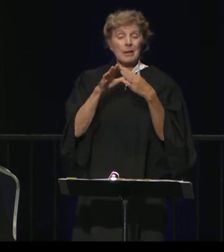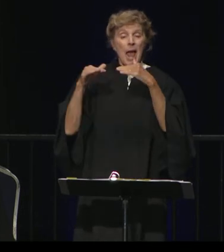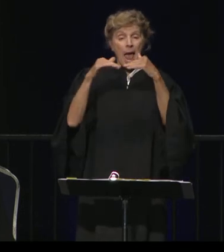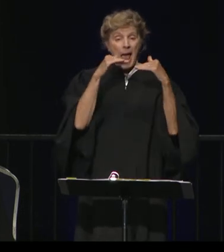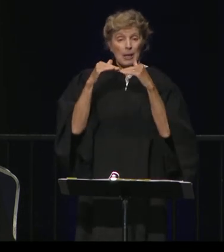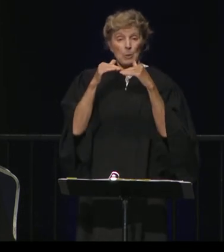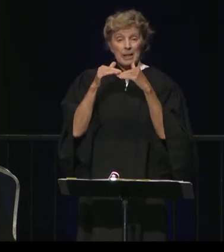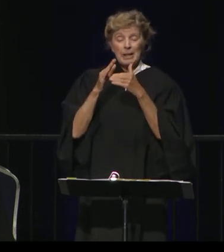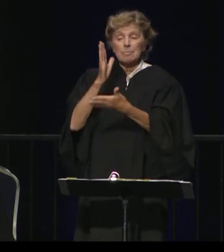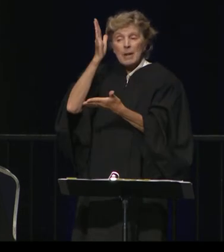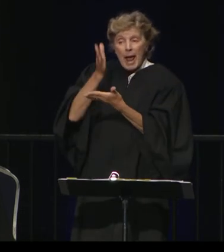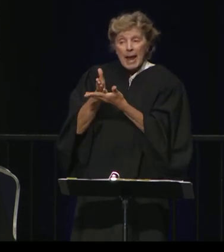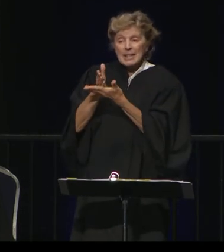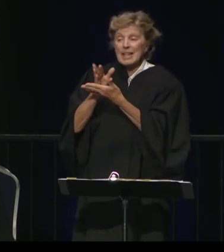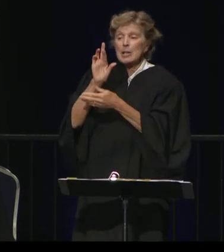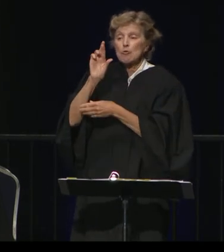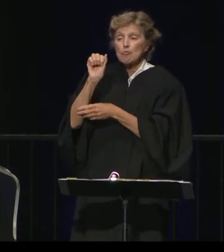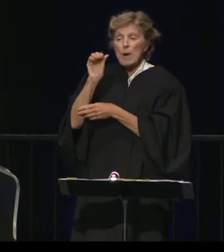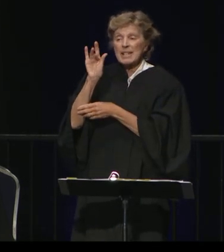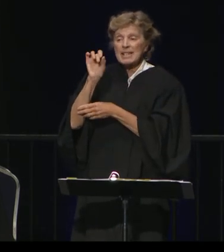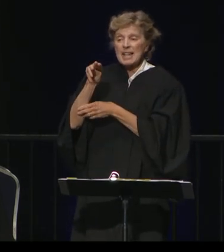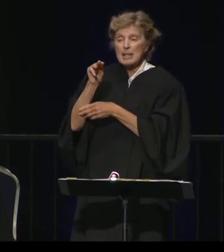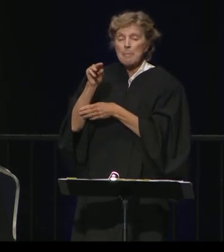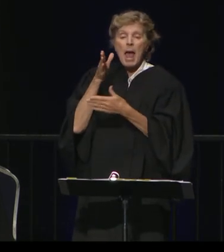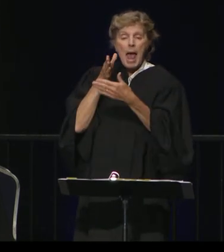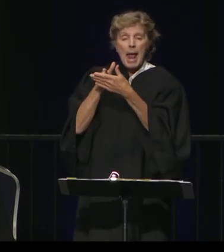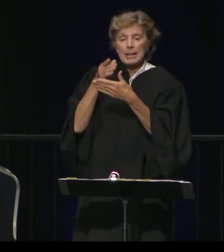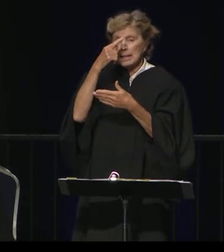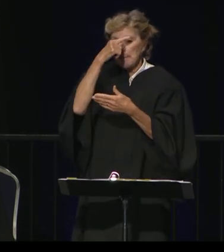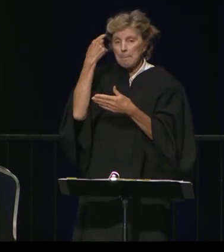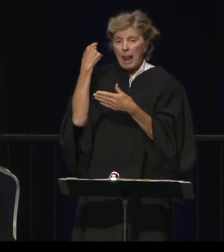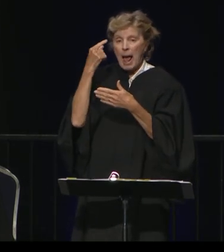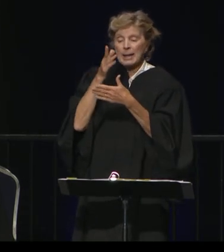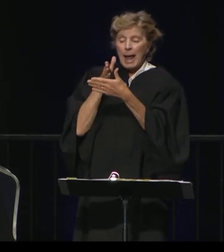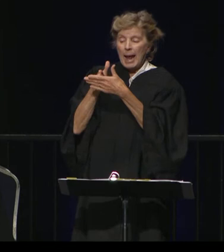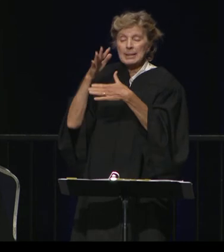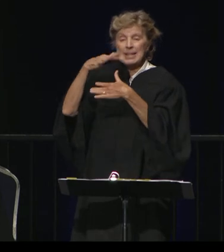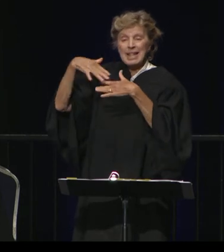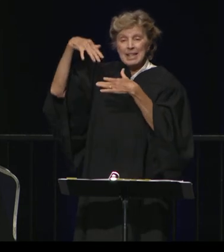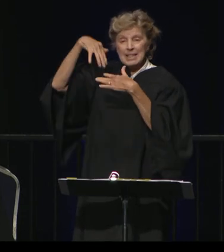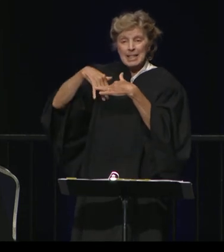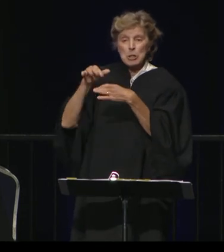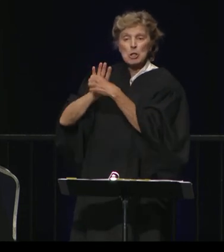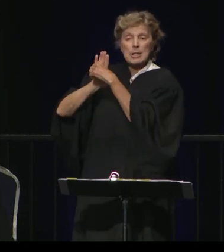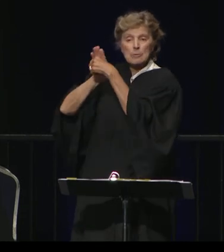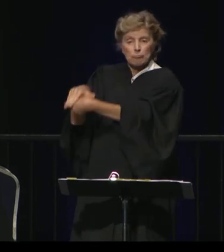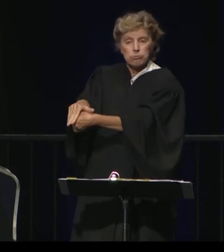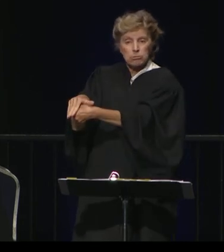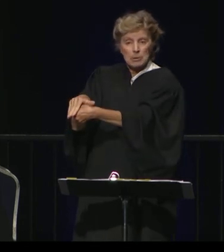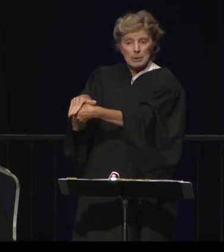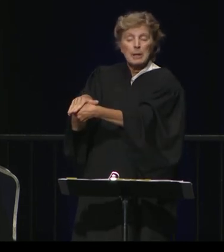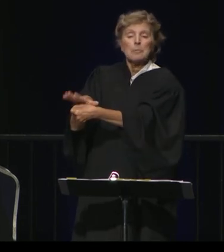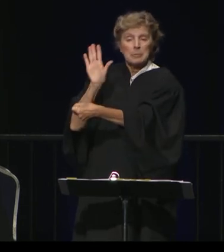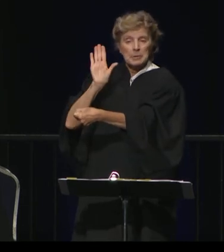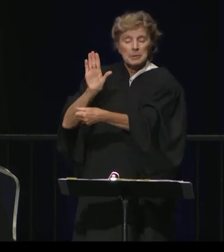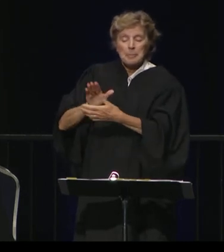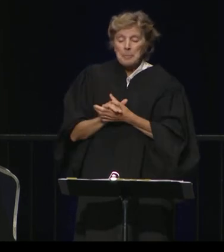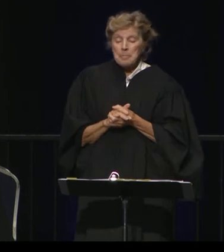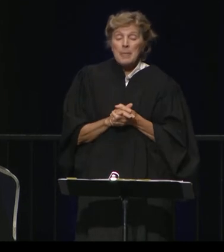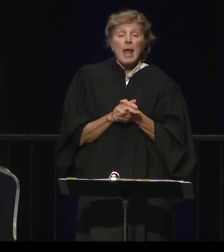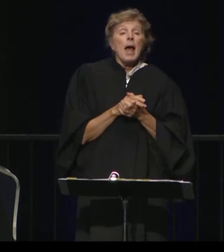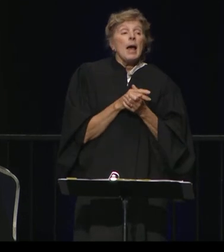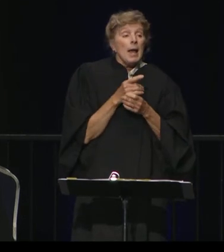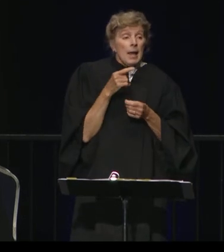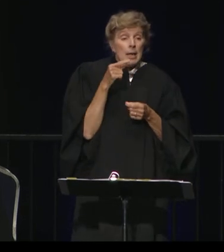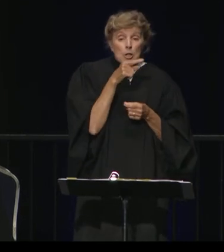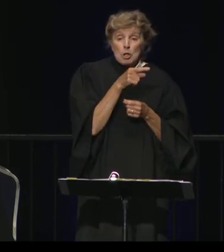anti-racism, particularly anti-Black and anti-Indigenous racism. And beyond the walls of the academy, Julia